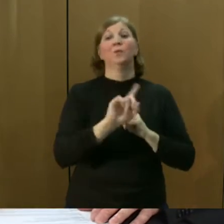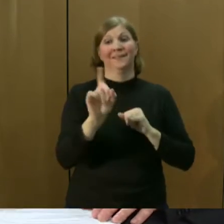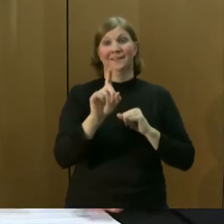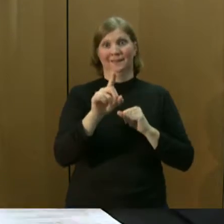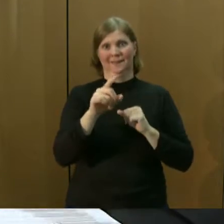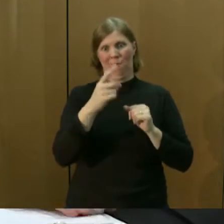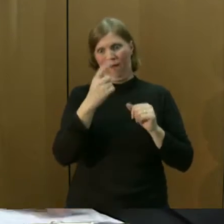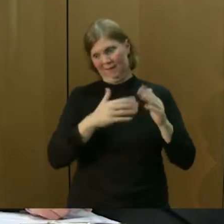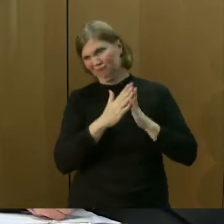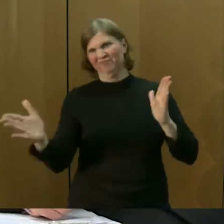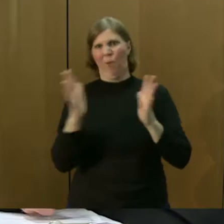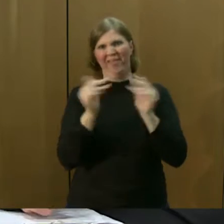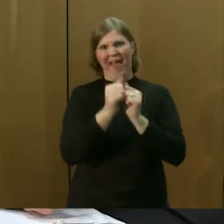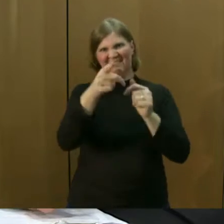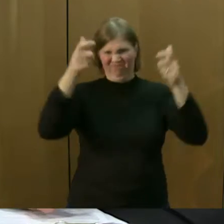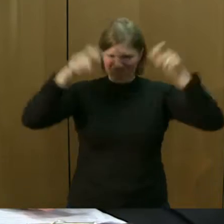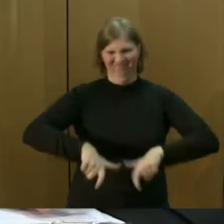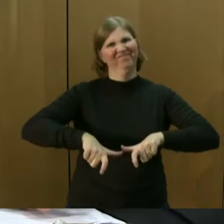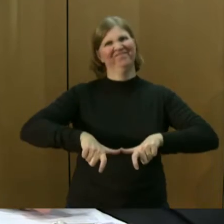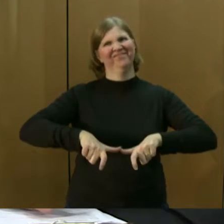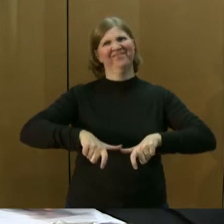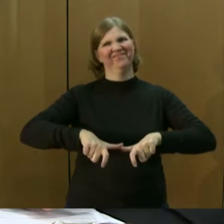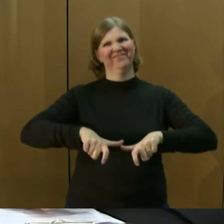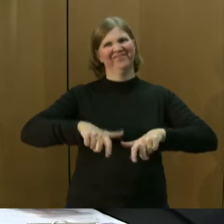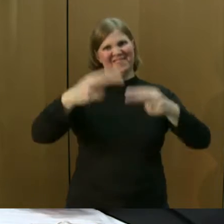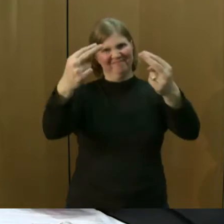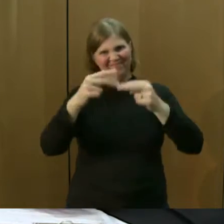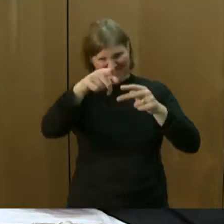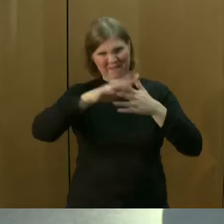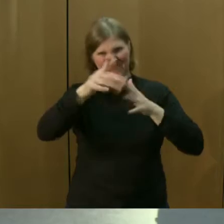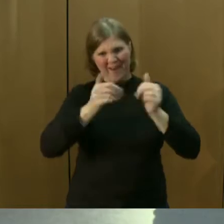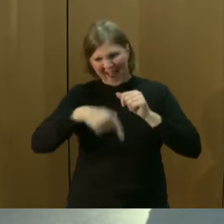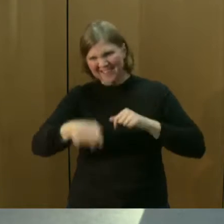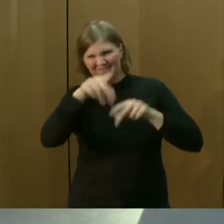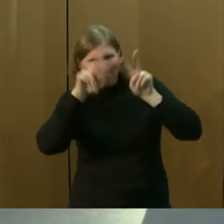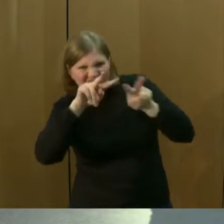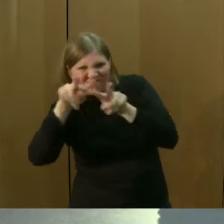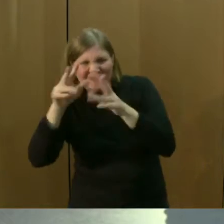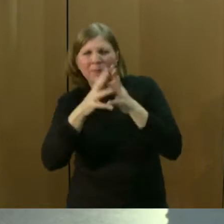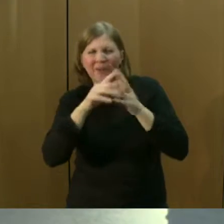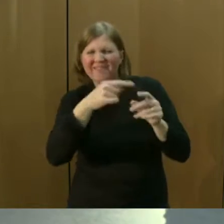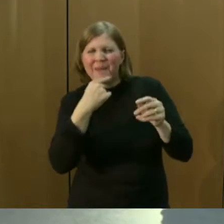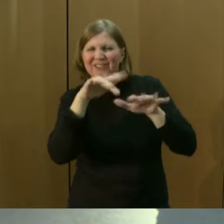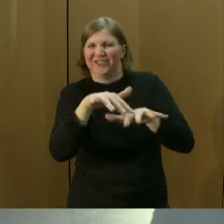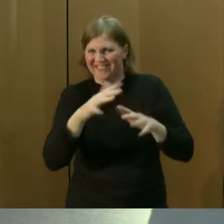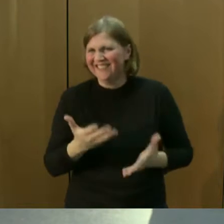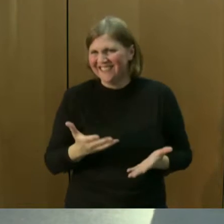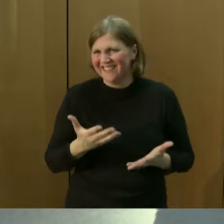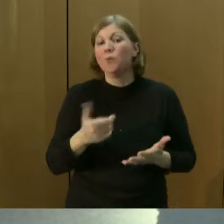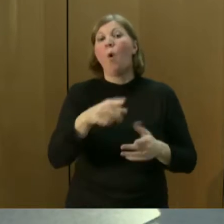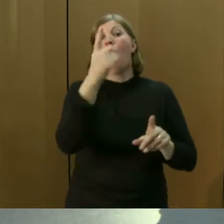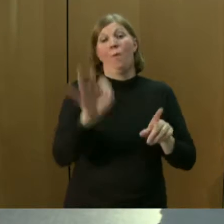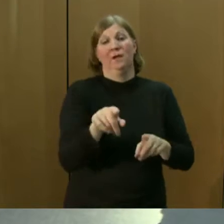going to take questions in a couple of moments. We're going to harvest them, or someone's already harvesting them, and they're going to pass them over to us. But before we do that, I'm going to